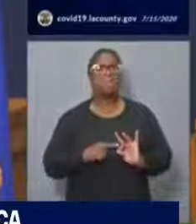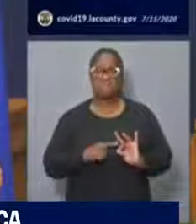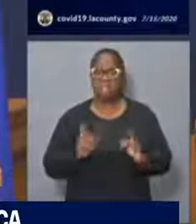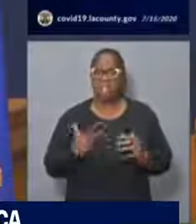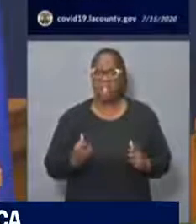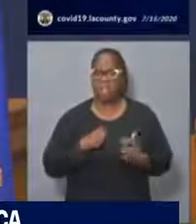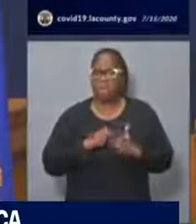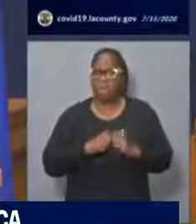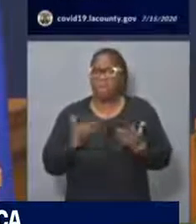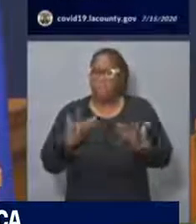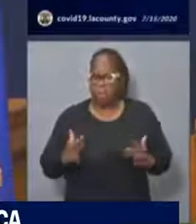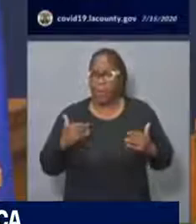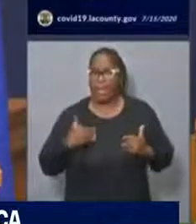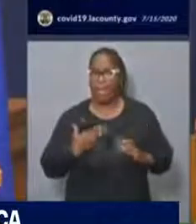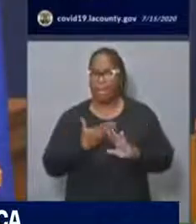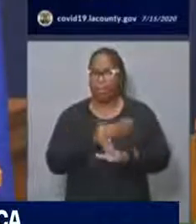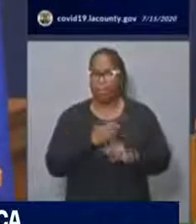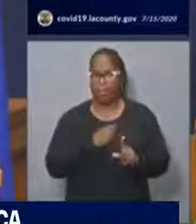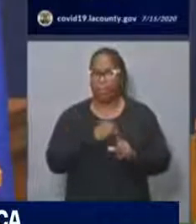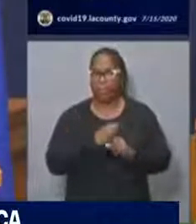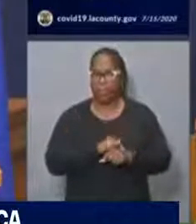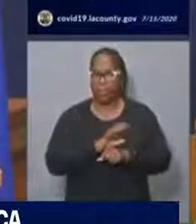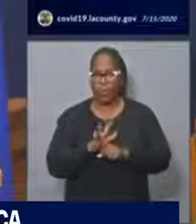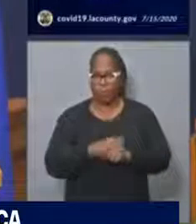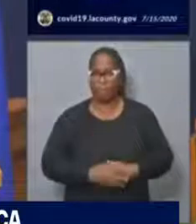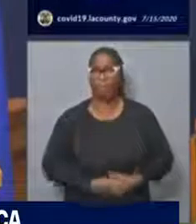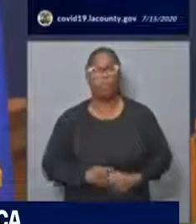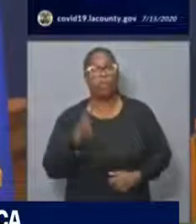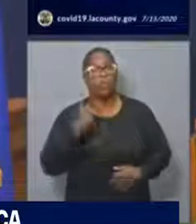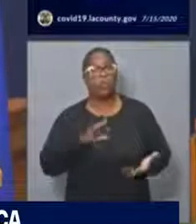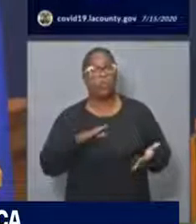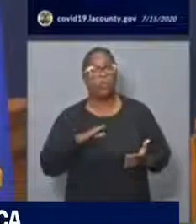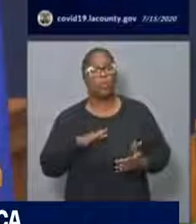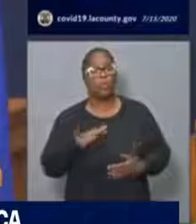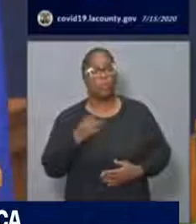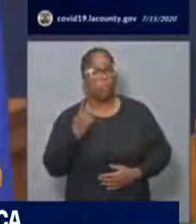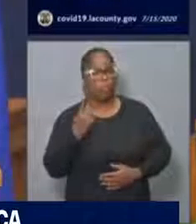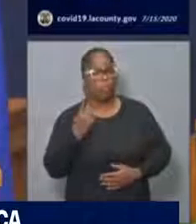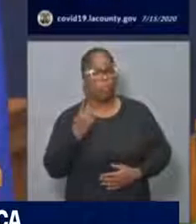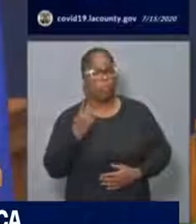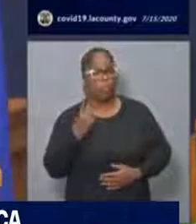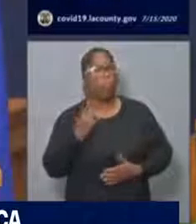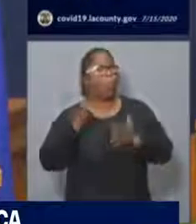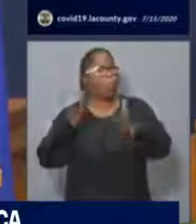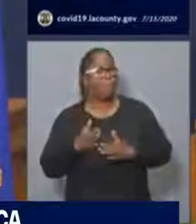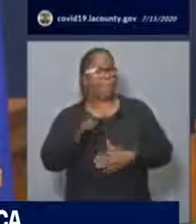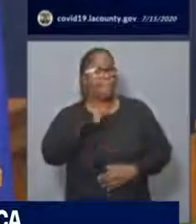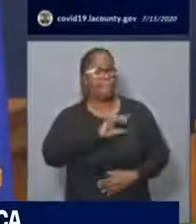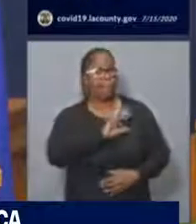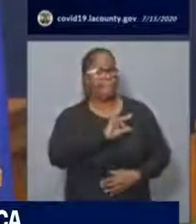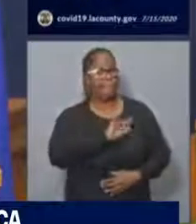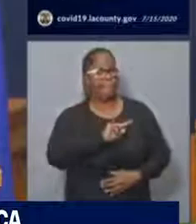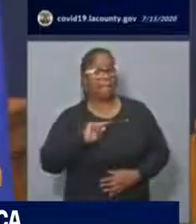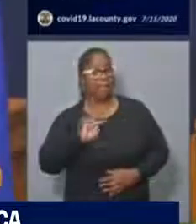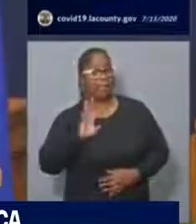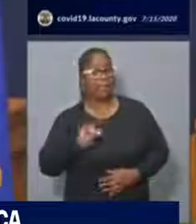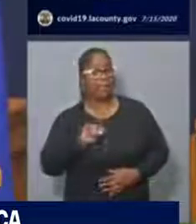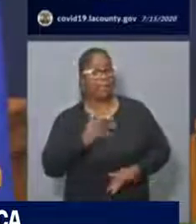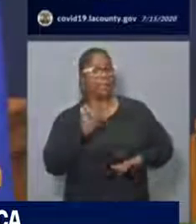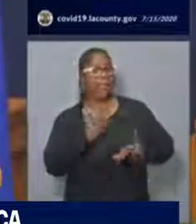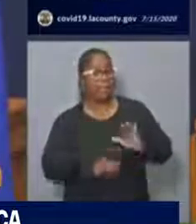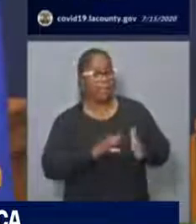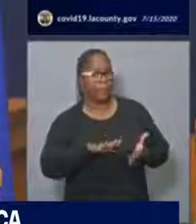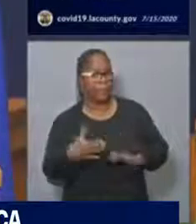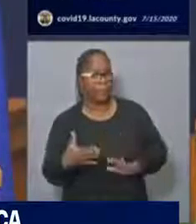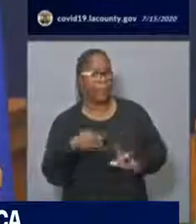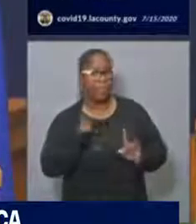health conditions. Information on the 2 deaths that are and 1 person passed away between of 18 and 40, and